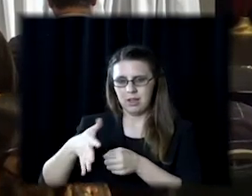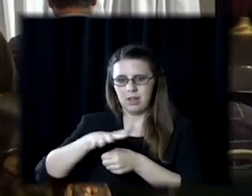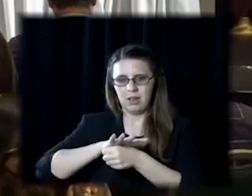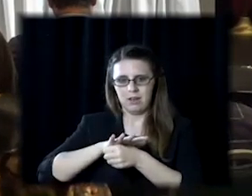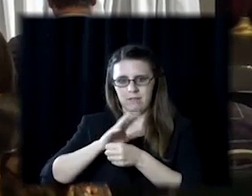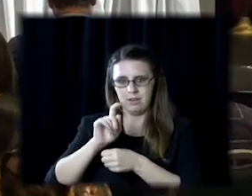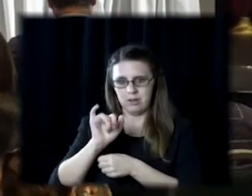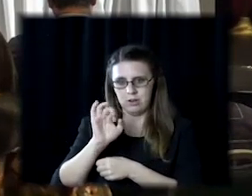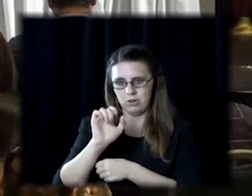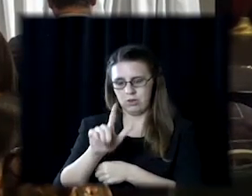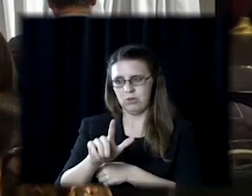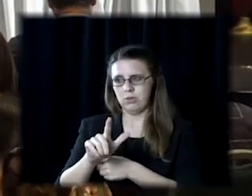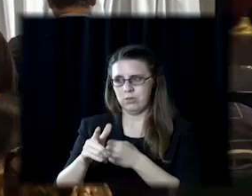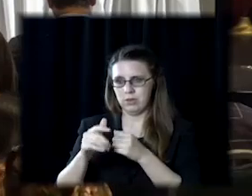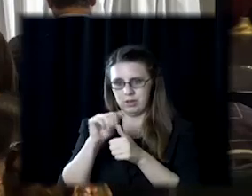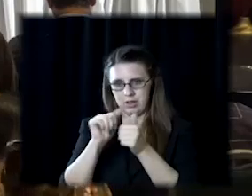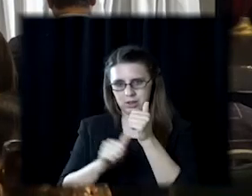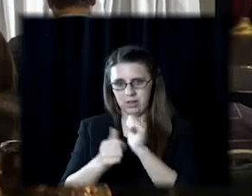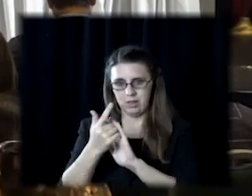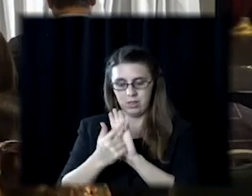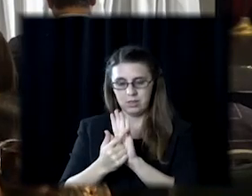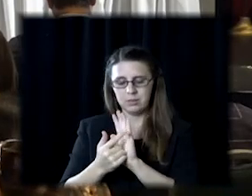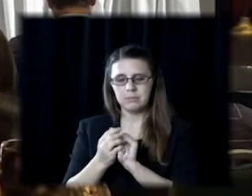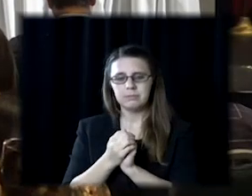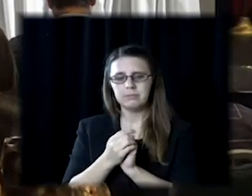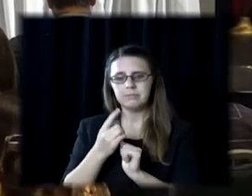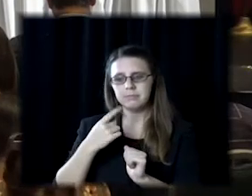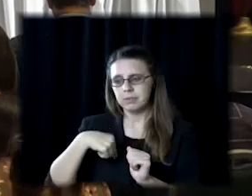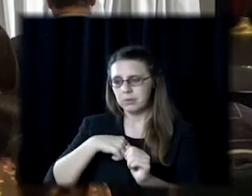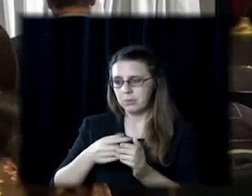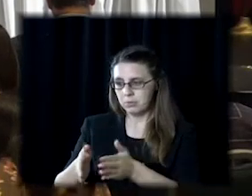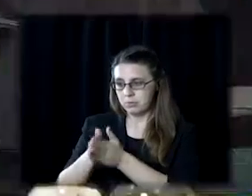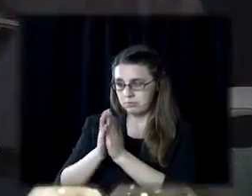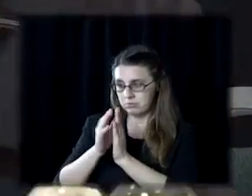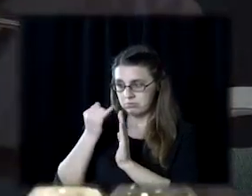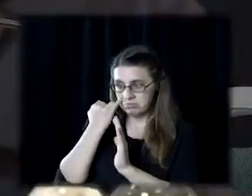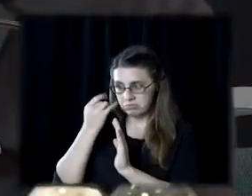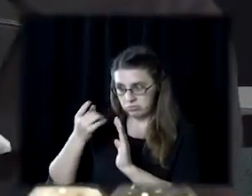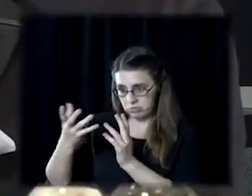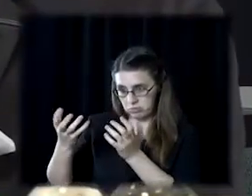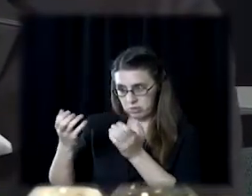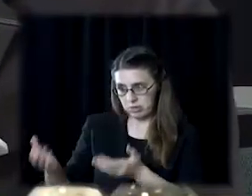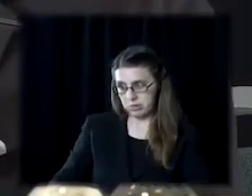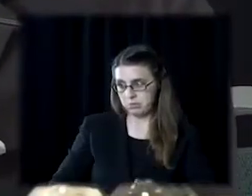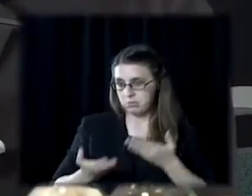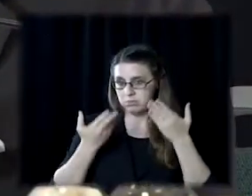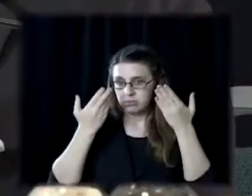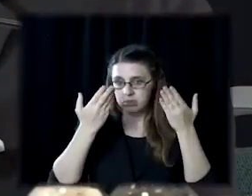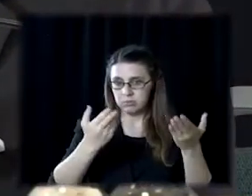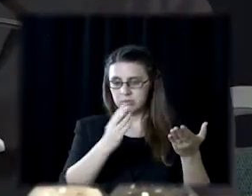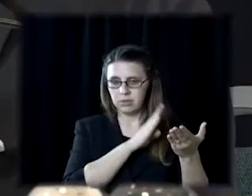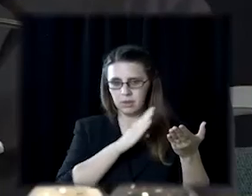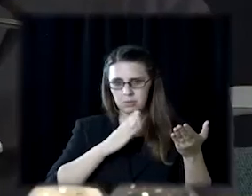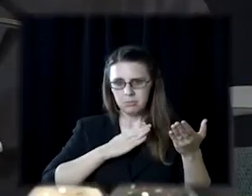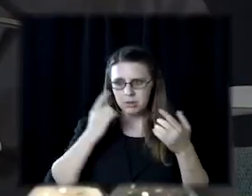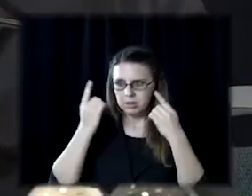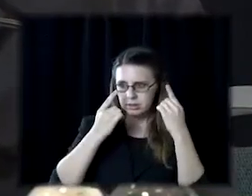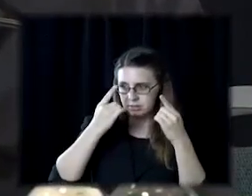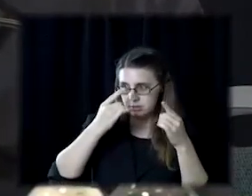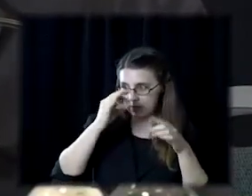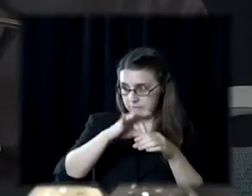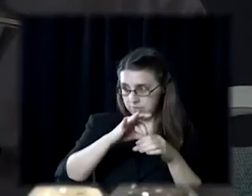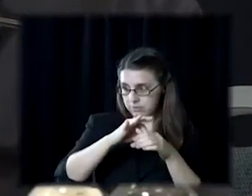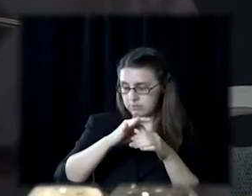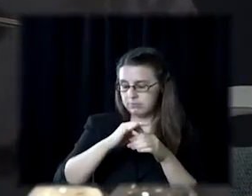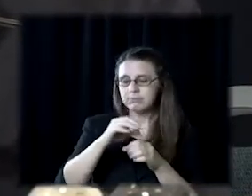instrumentalities under the law, the Chair requests from Mr. Esco whether she would like to propose a resolution for the Board to consider and vote upon.